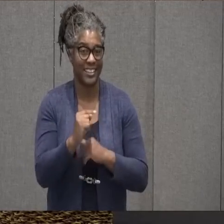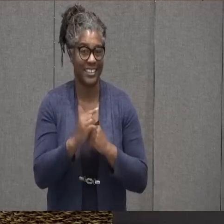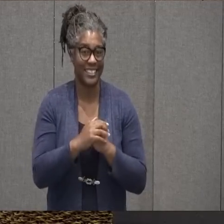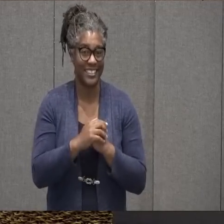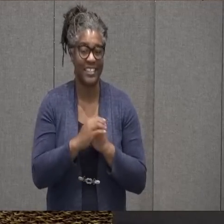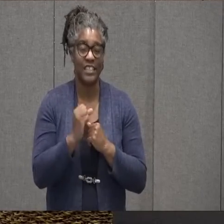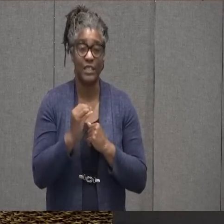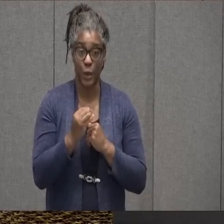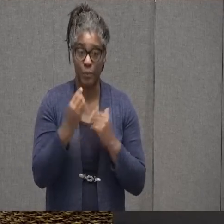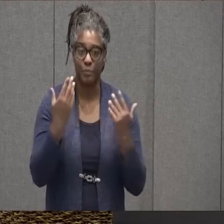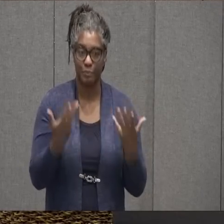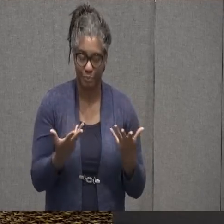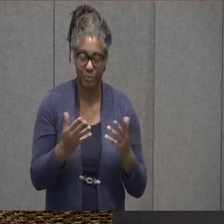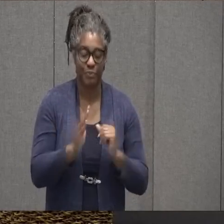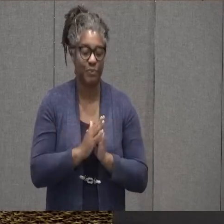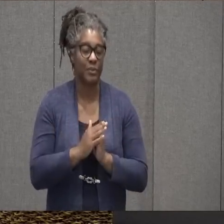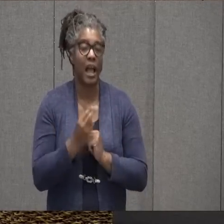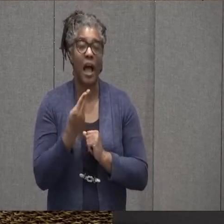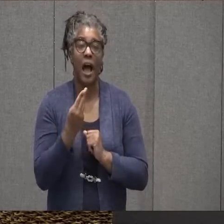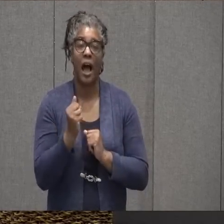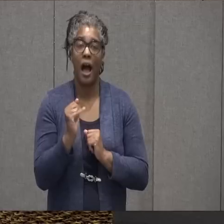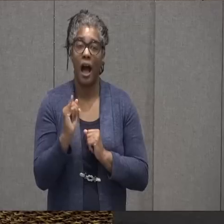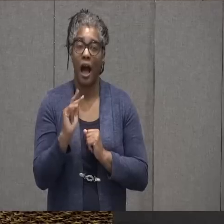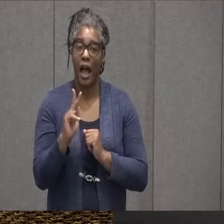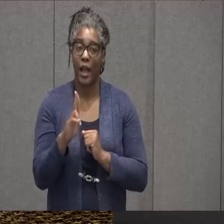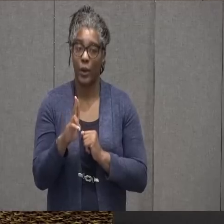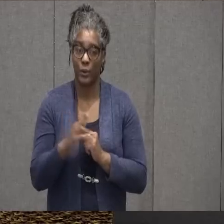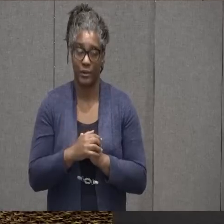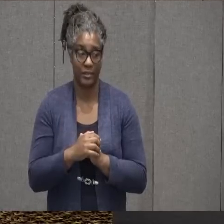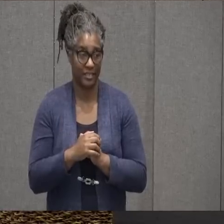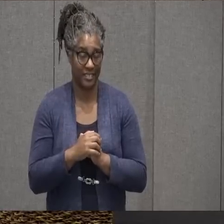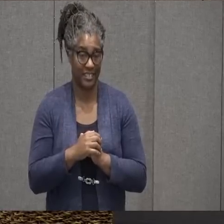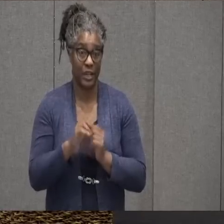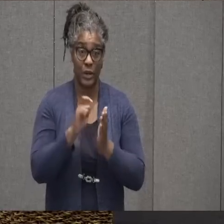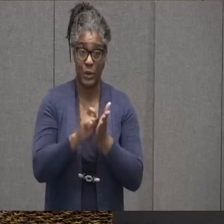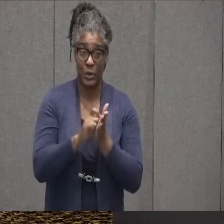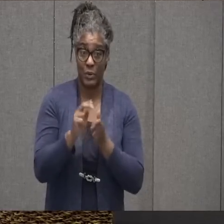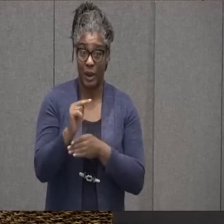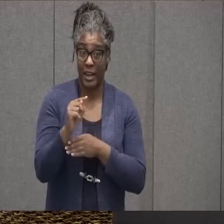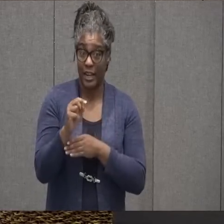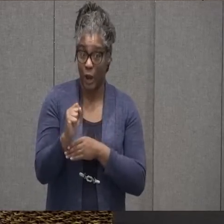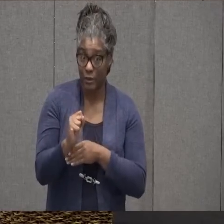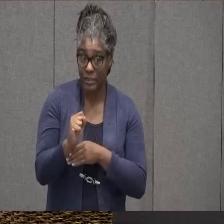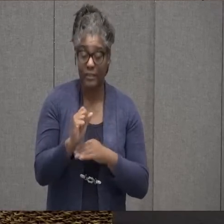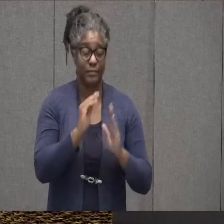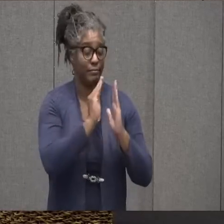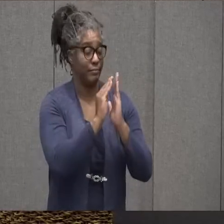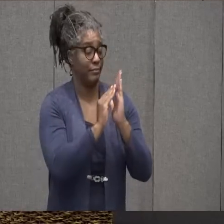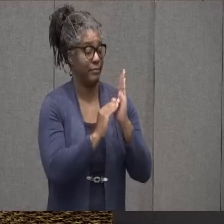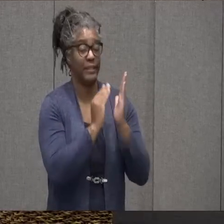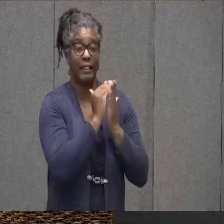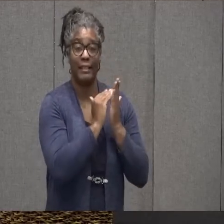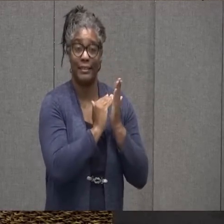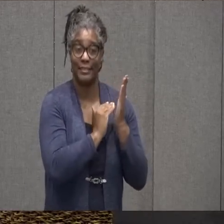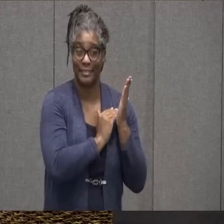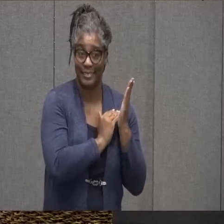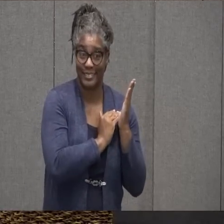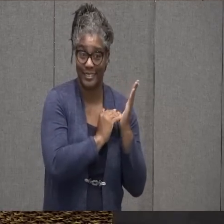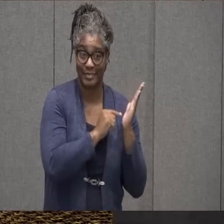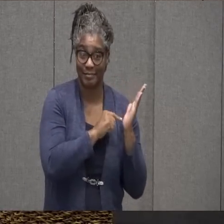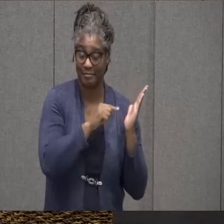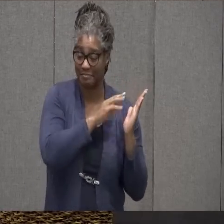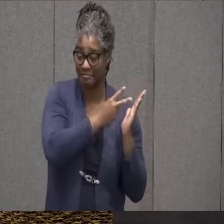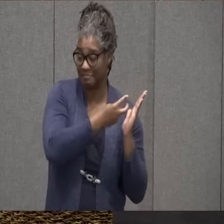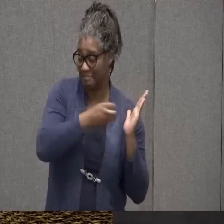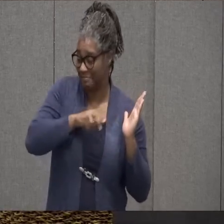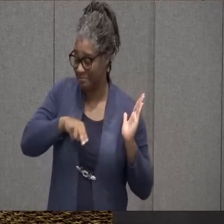So haiku, take some notes, make a list, and create a